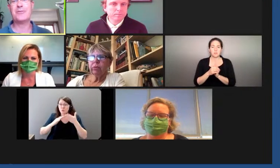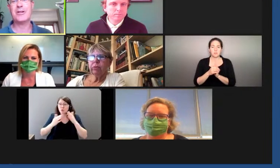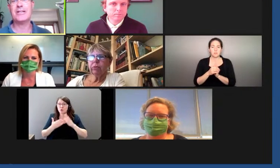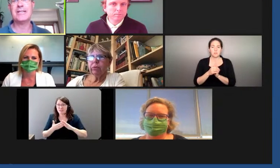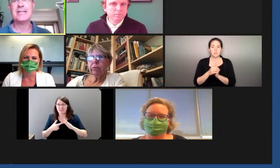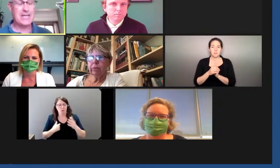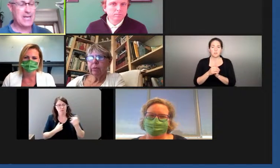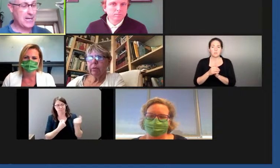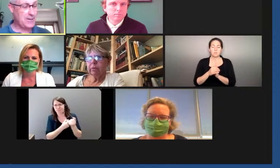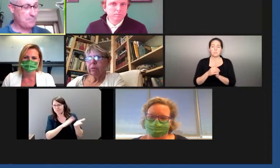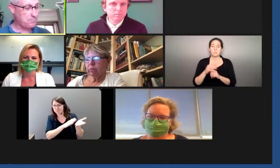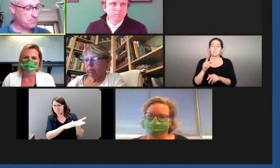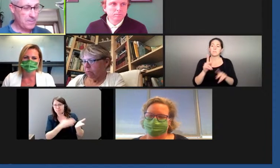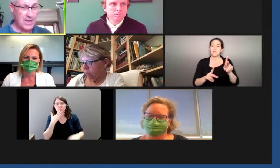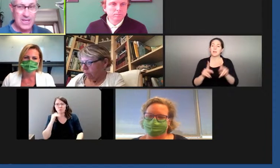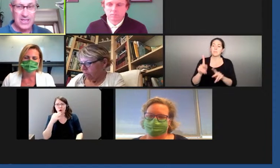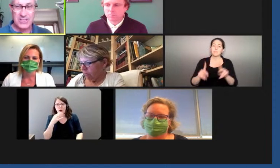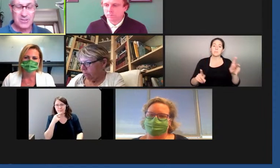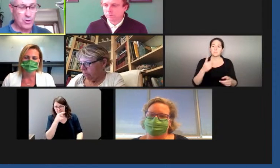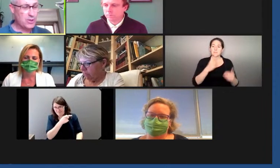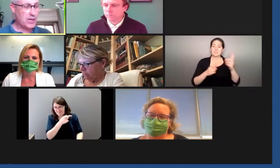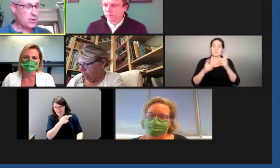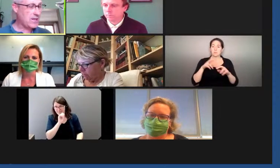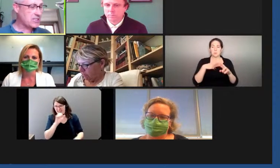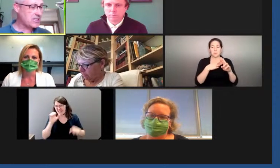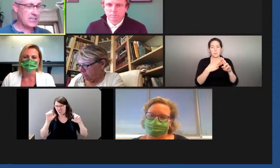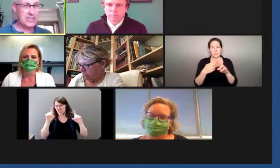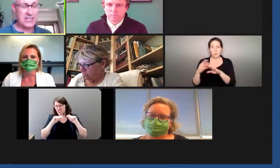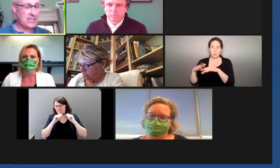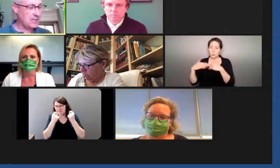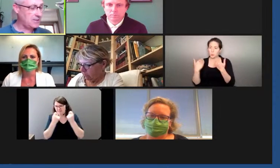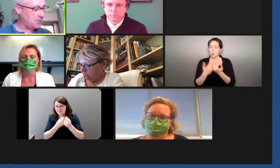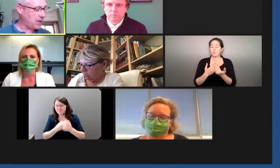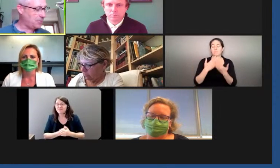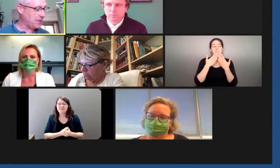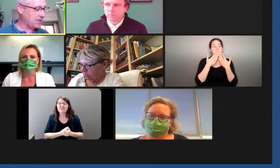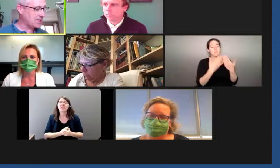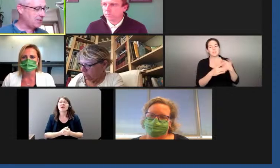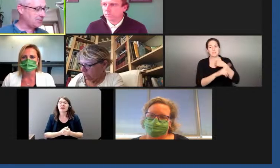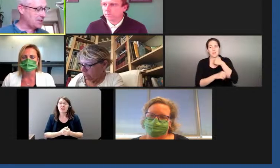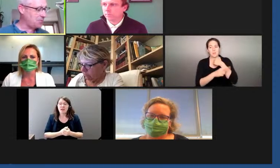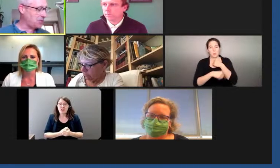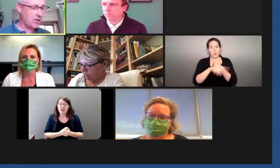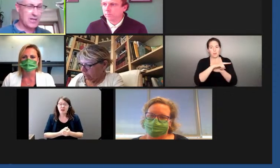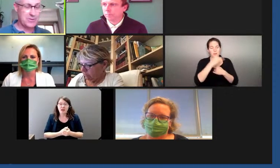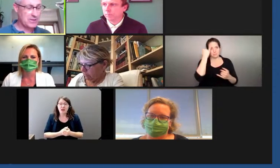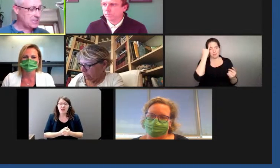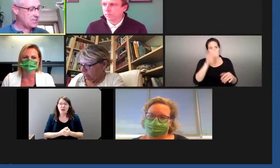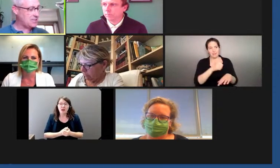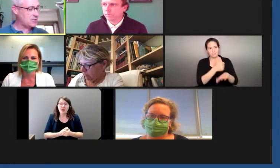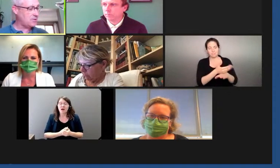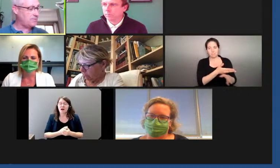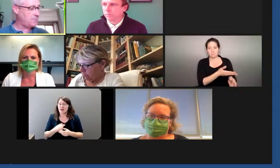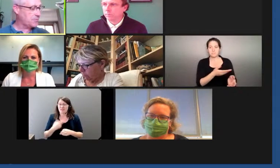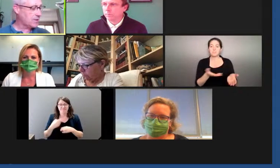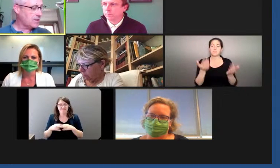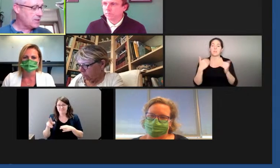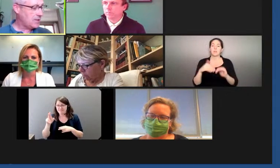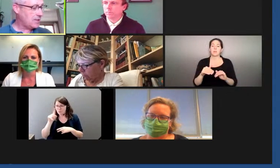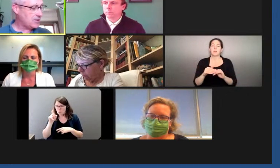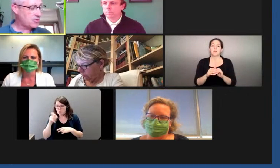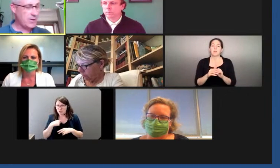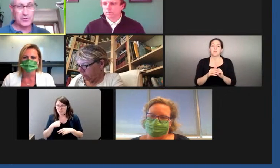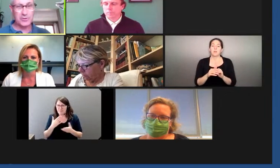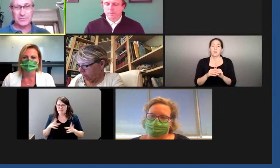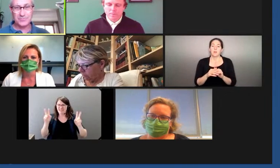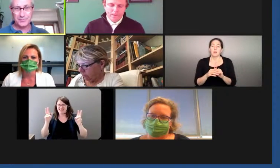in that regard. Just one quick question, and I'll probably get the title somewhat wrong, but this sort